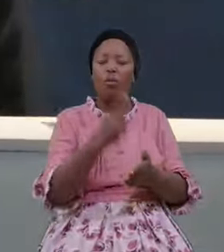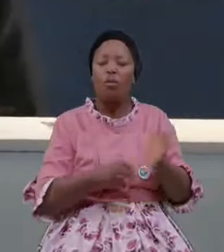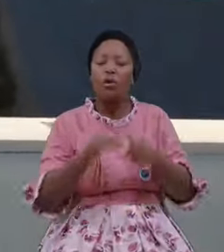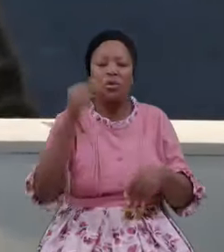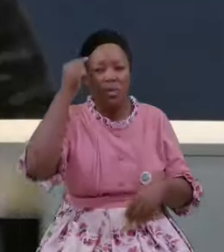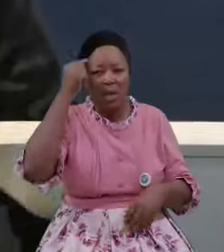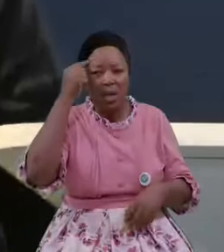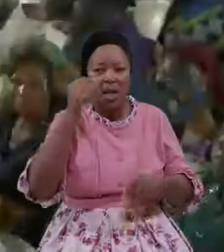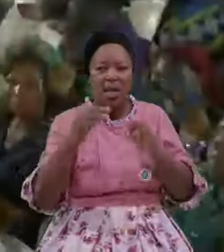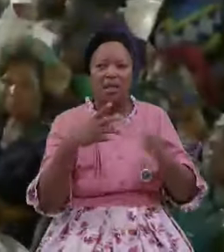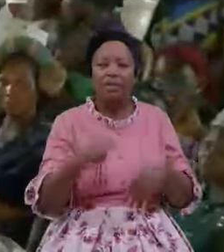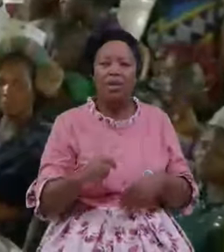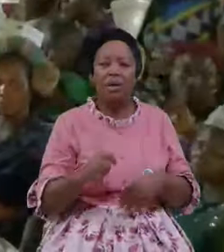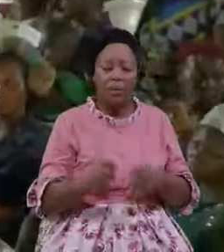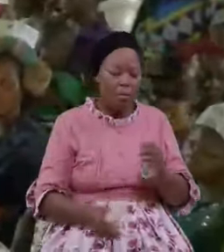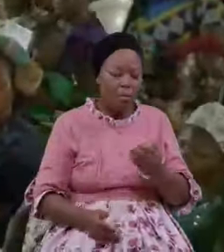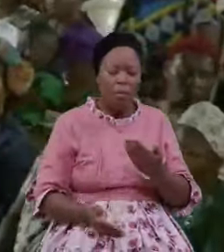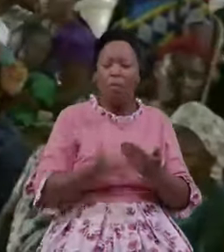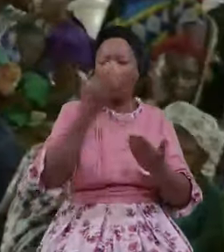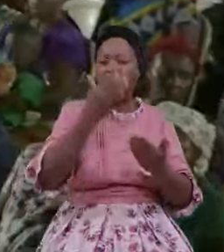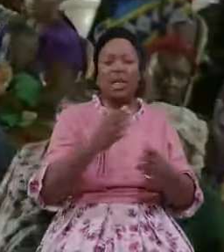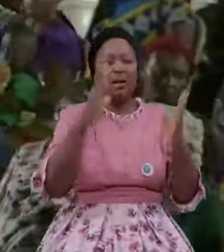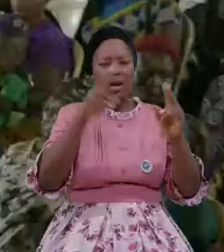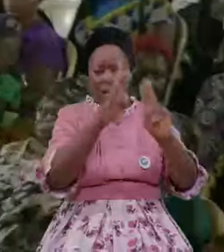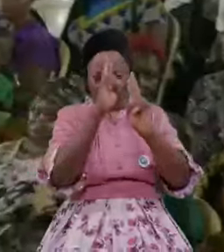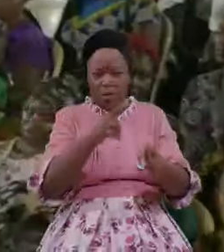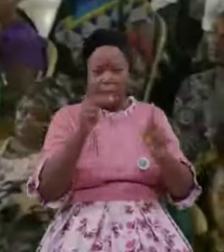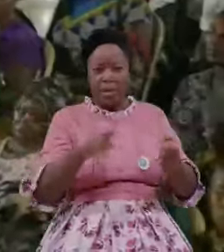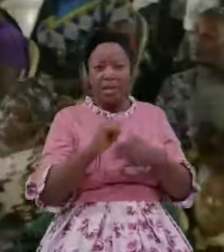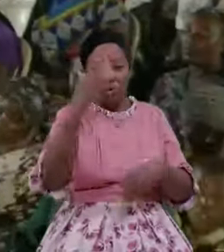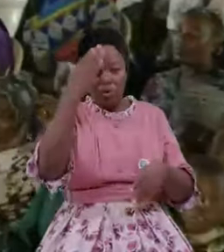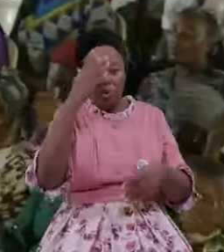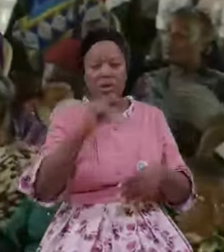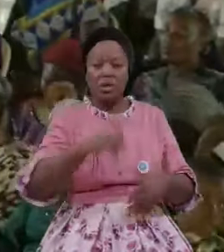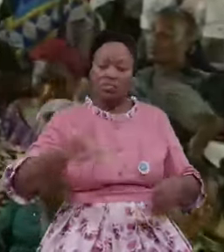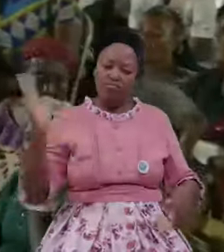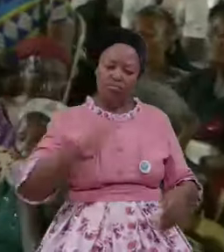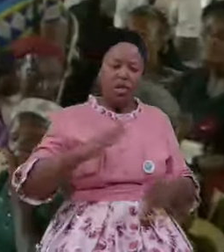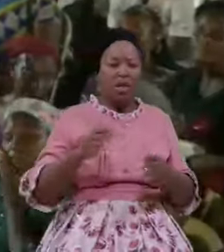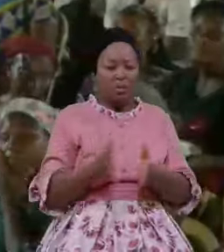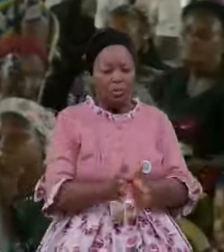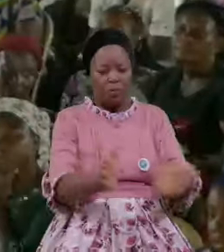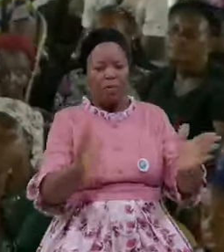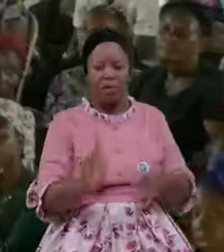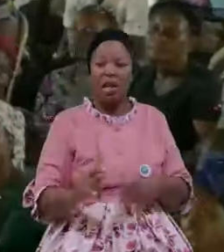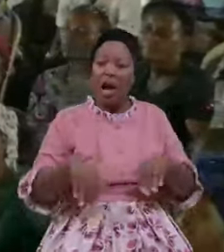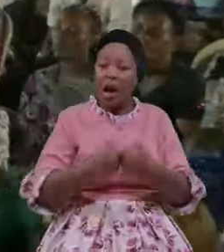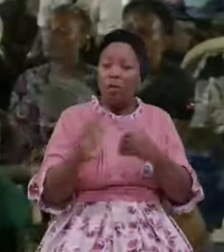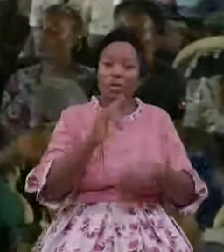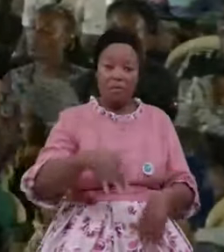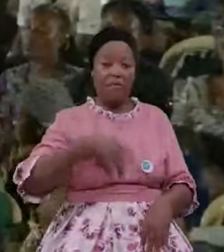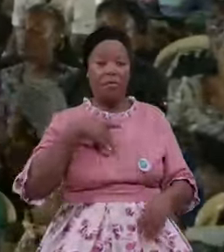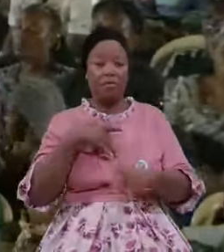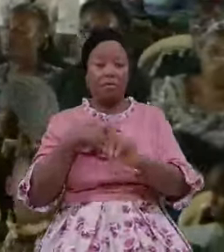most respected person you know will be smitten publicly, how do you feel?